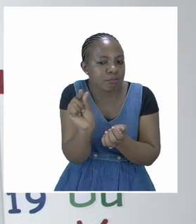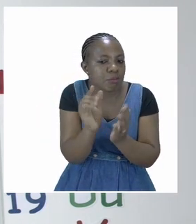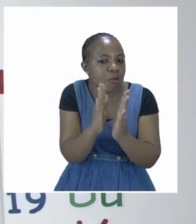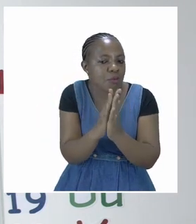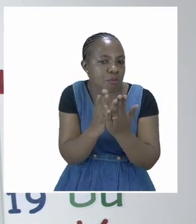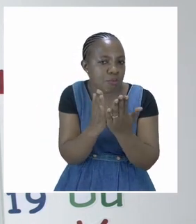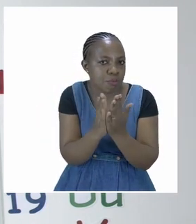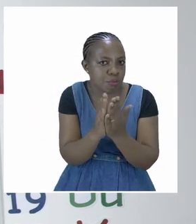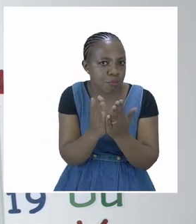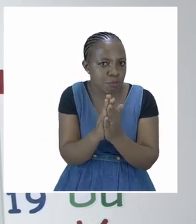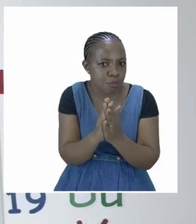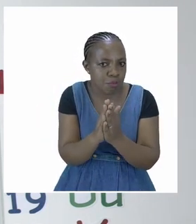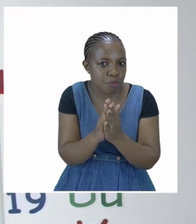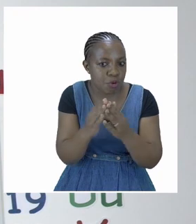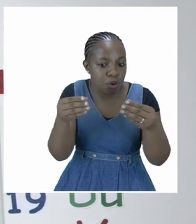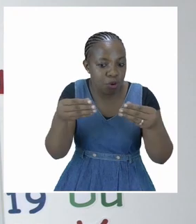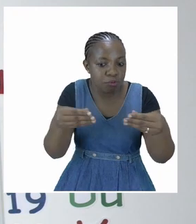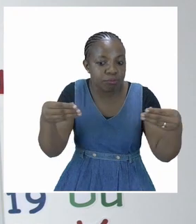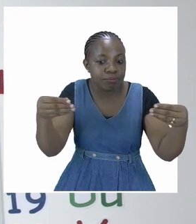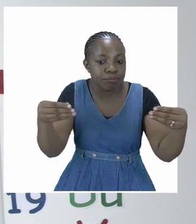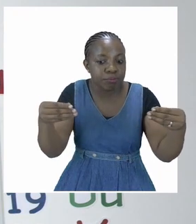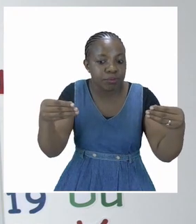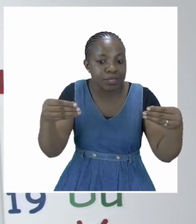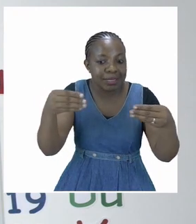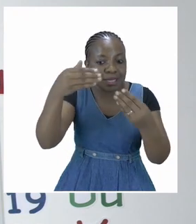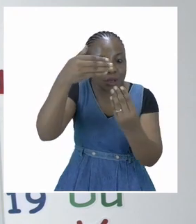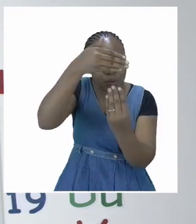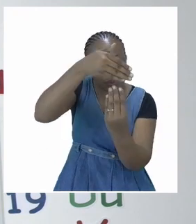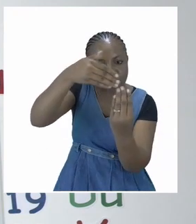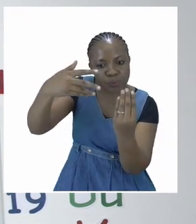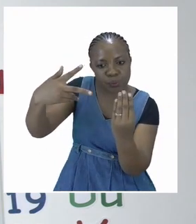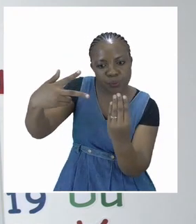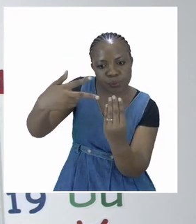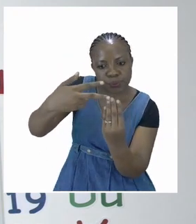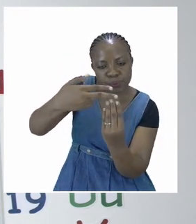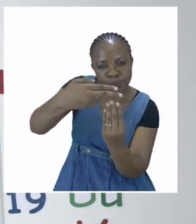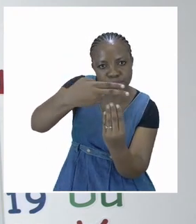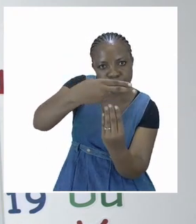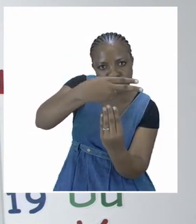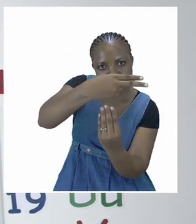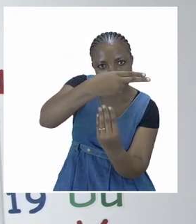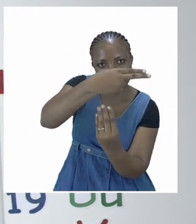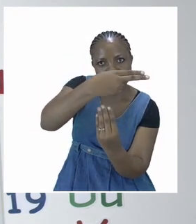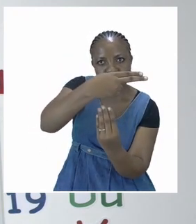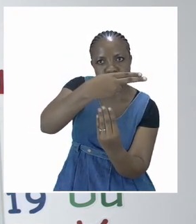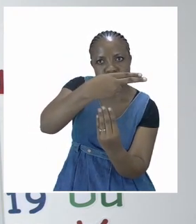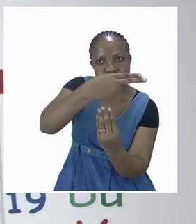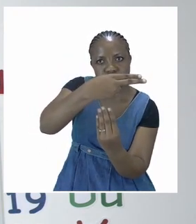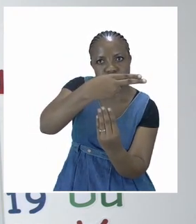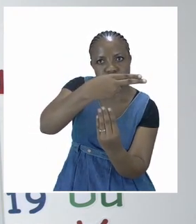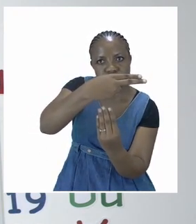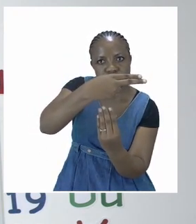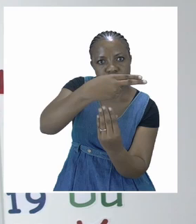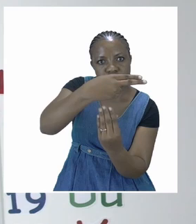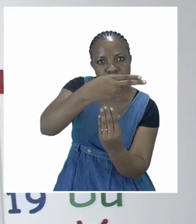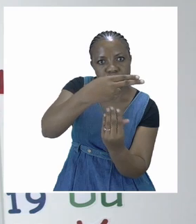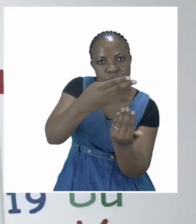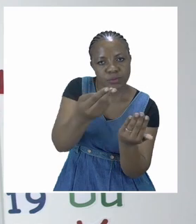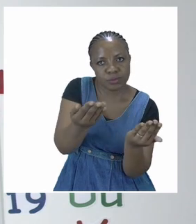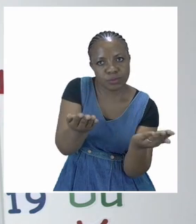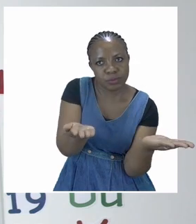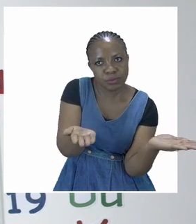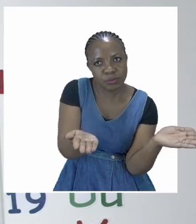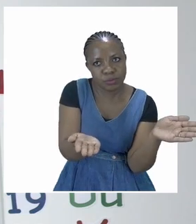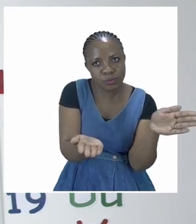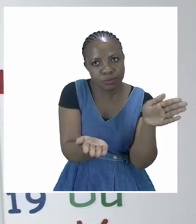booklet. Please cut the top of the lesson booklet with a pair of scissors and fold